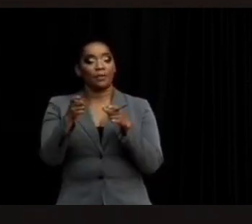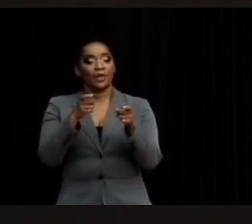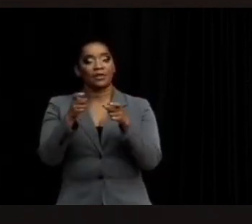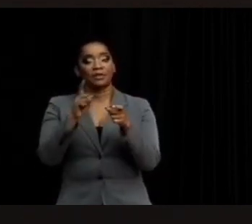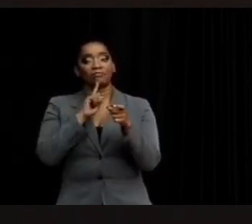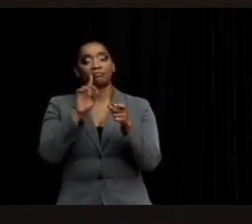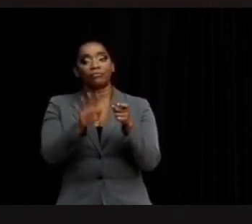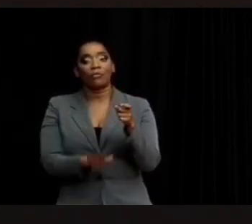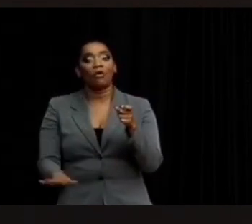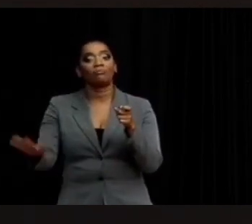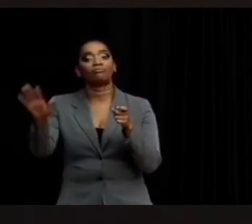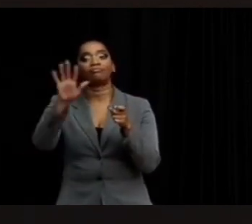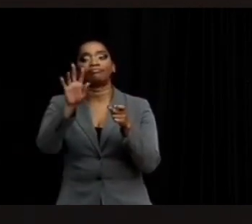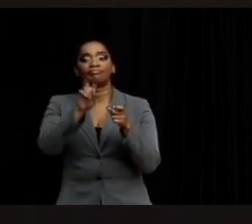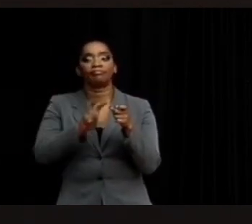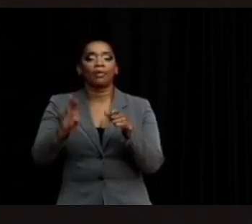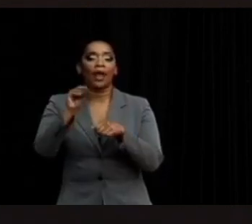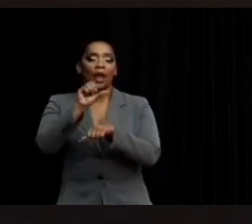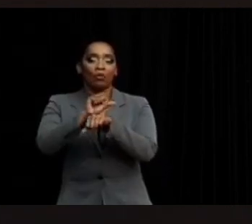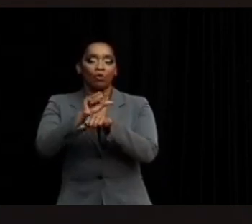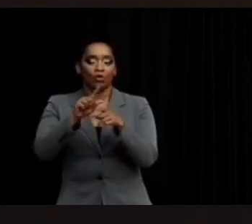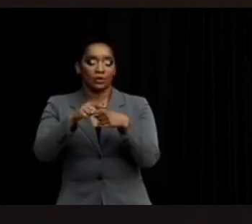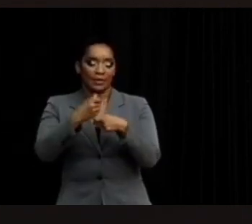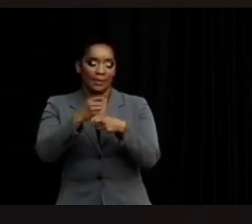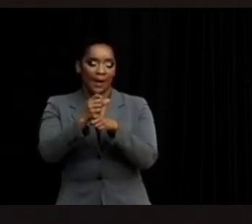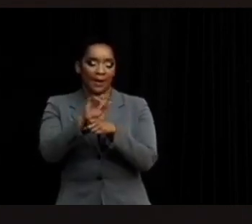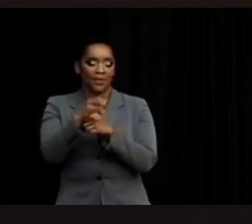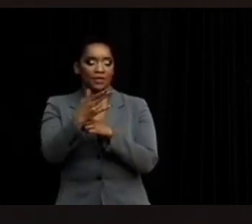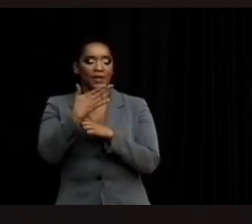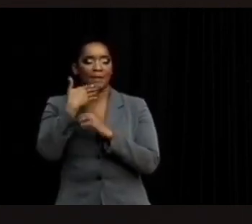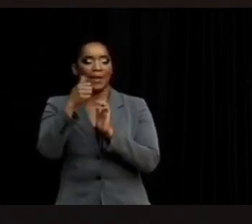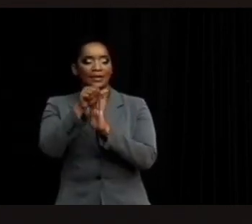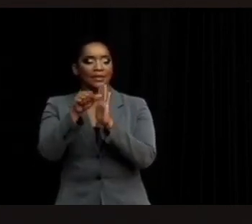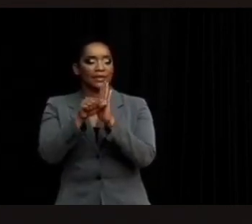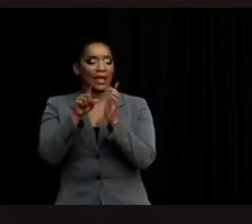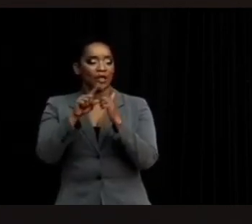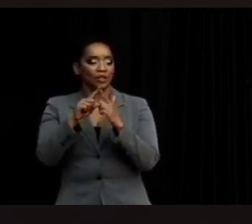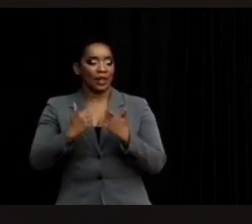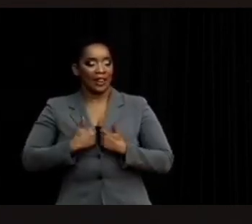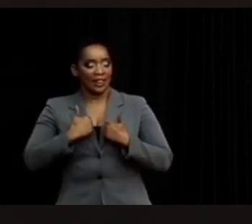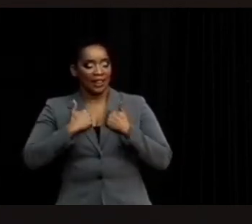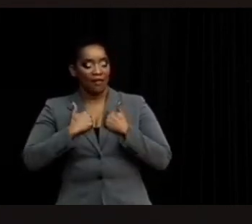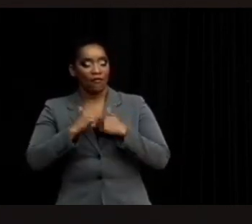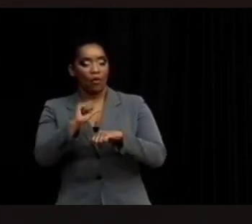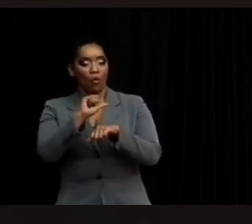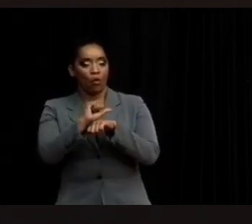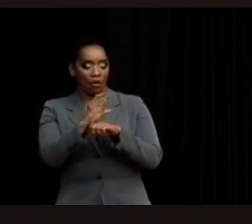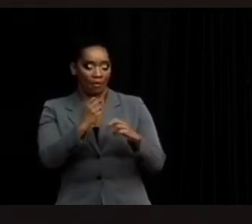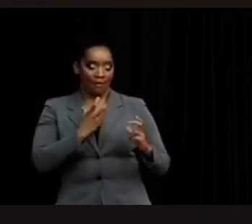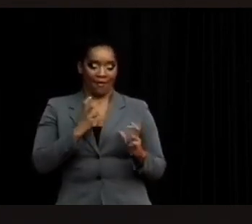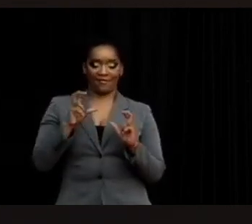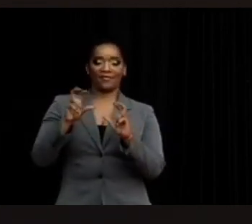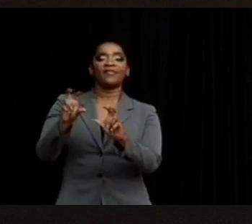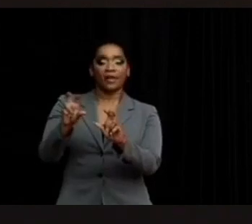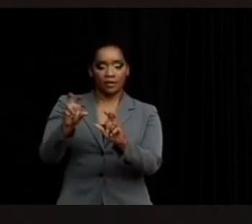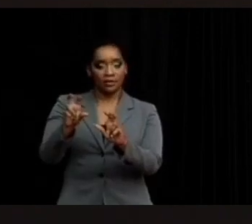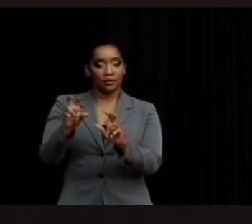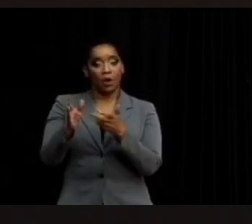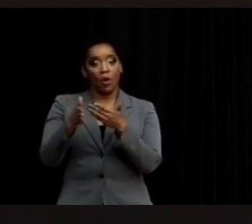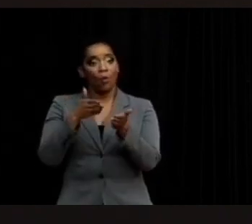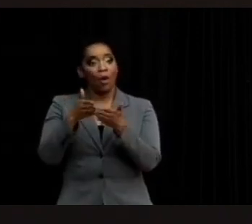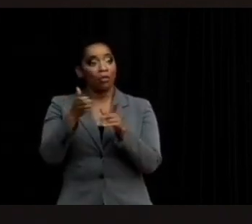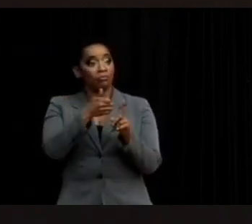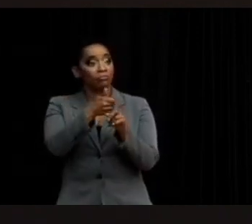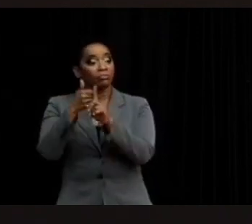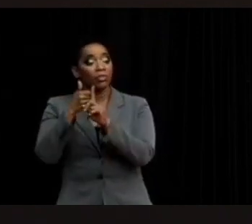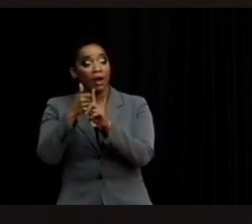worked to make Michigan the best state to live, work, and invest. Whether you're a